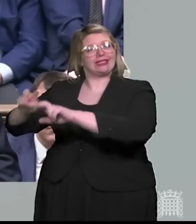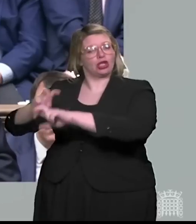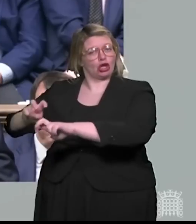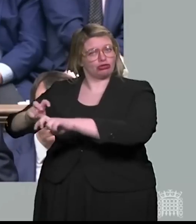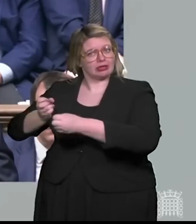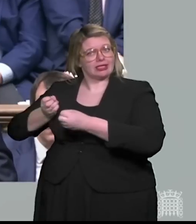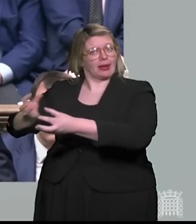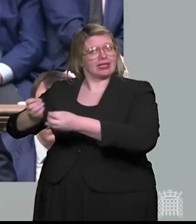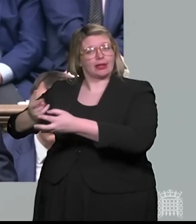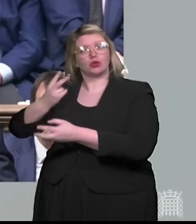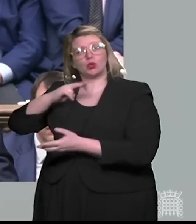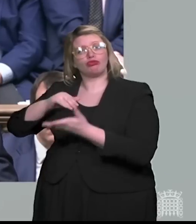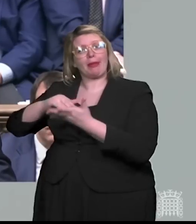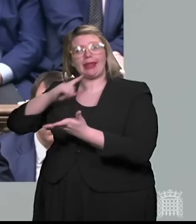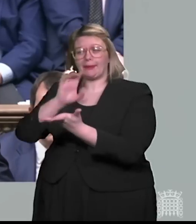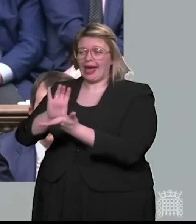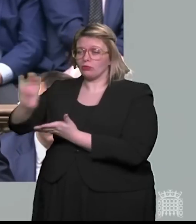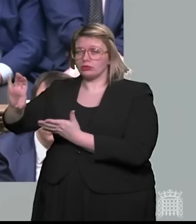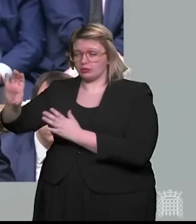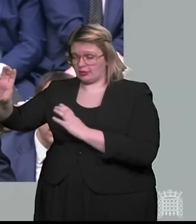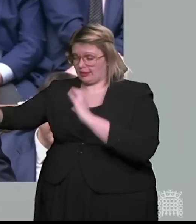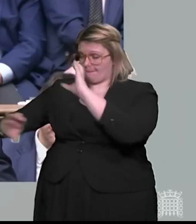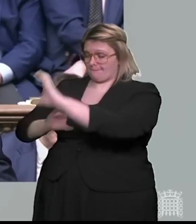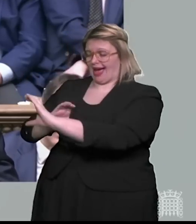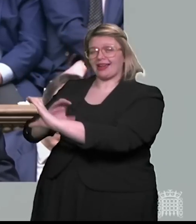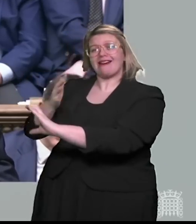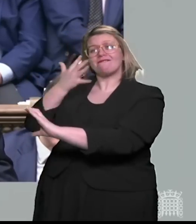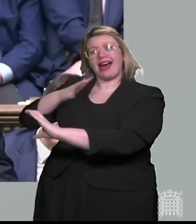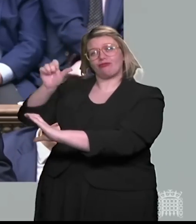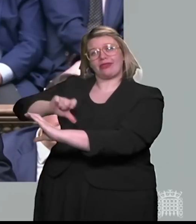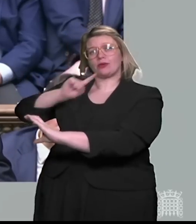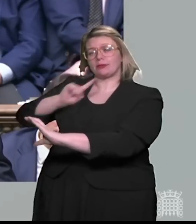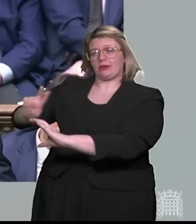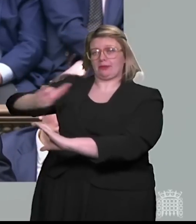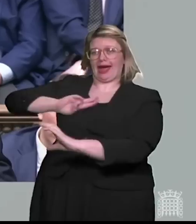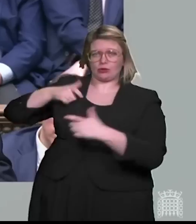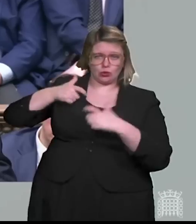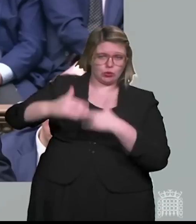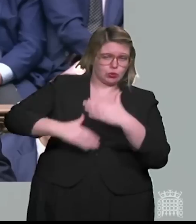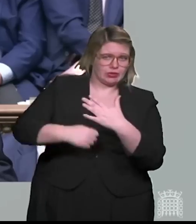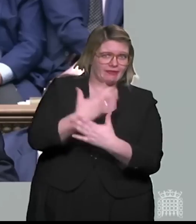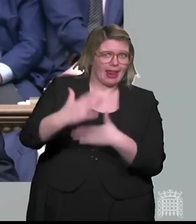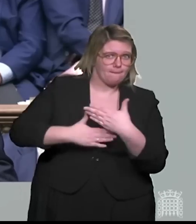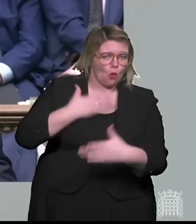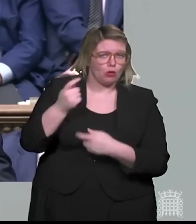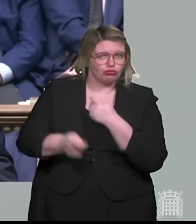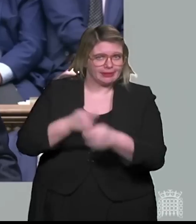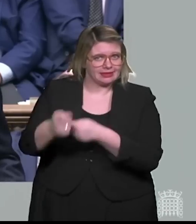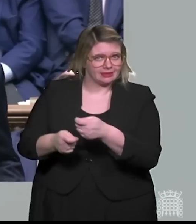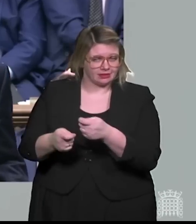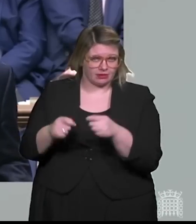on research and development will receive over £500,000 to help them develop breakthrough treatments. It's